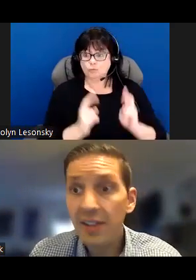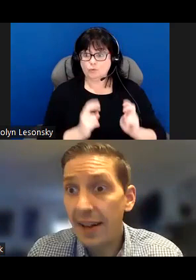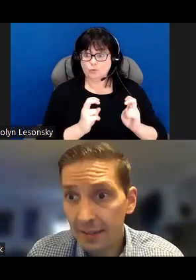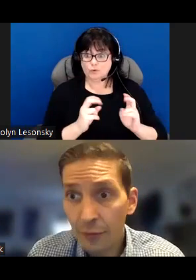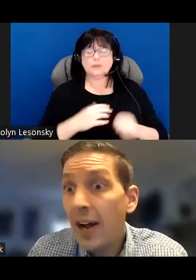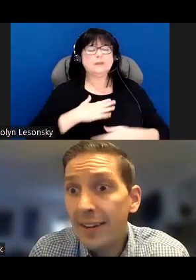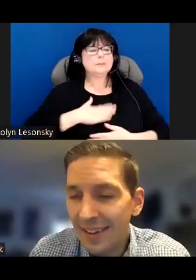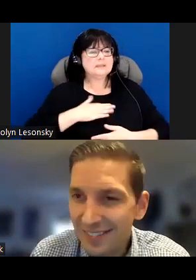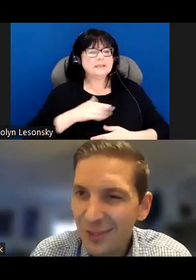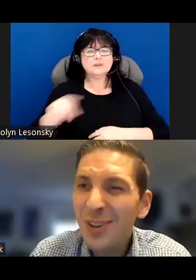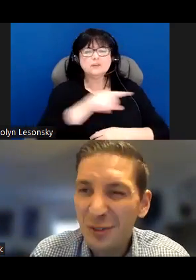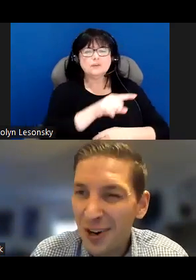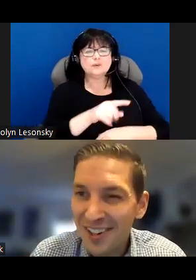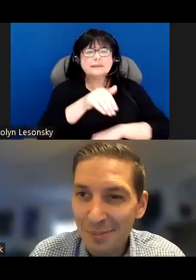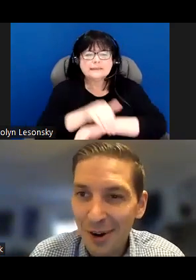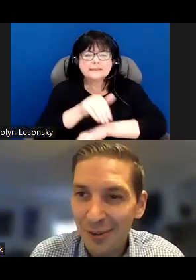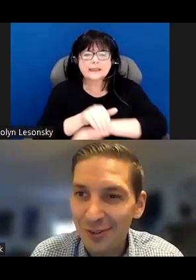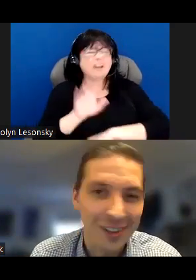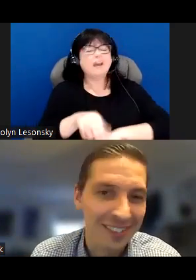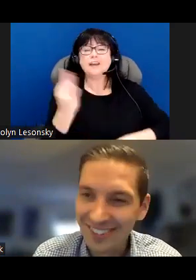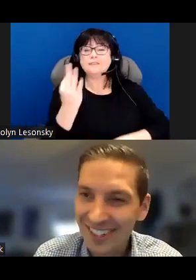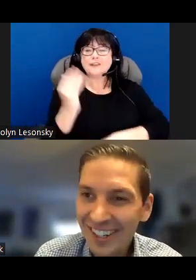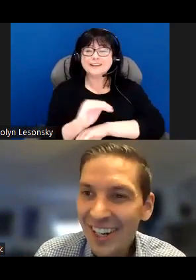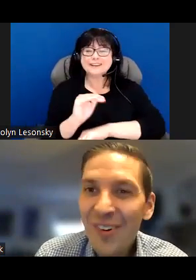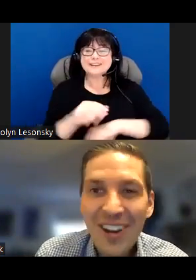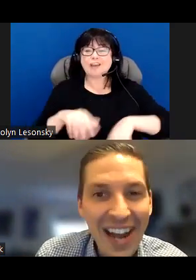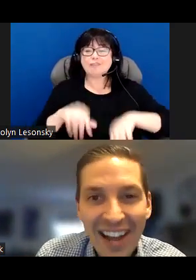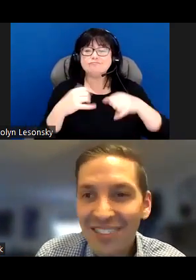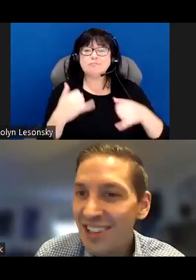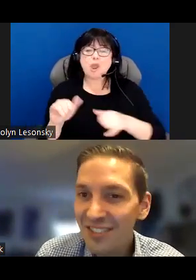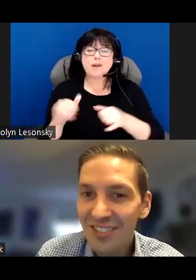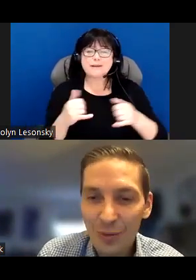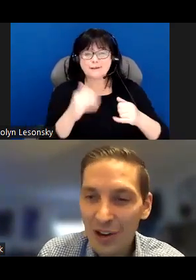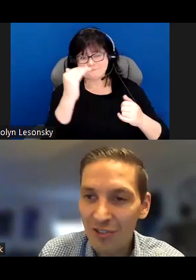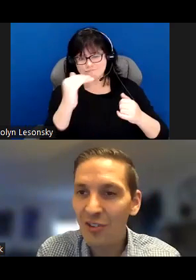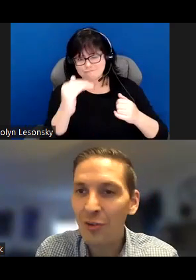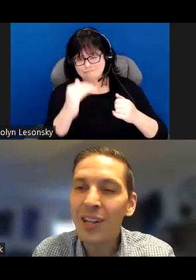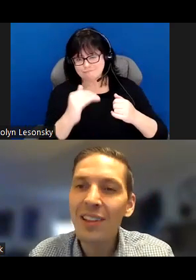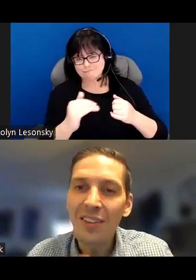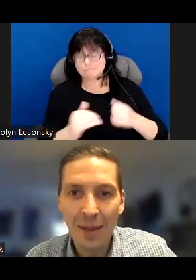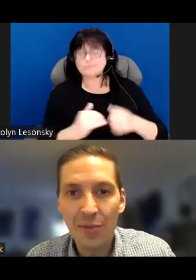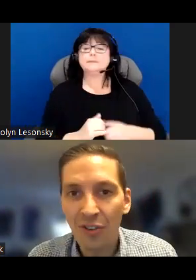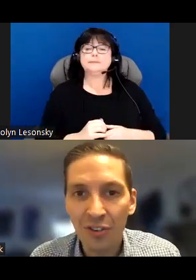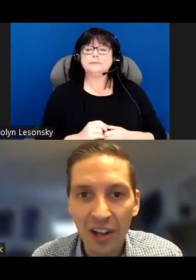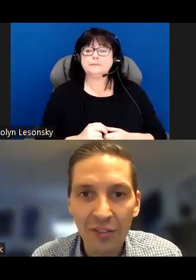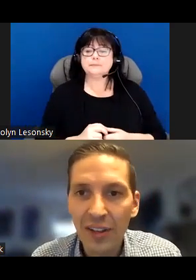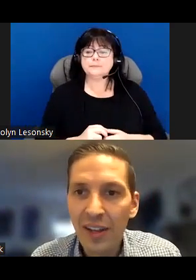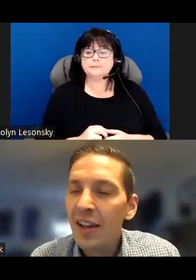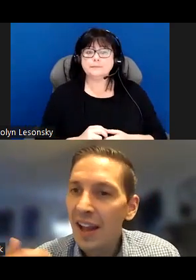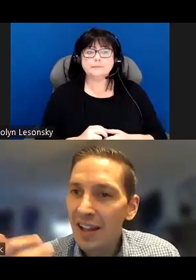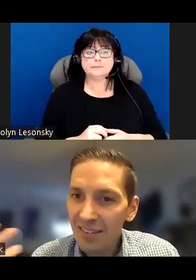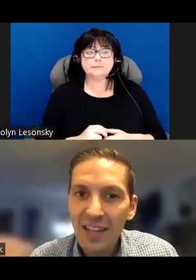weekend, tonight, Friday night. Do it as a Friday night party with your friends. And I want you to ask these questions or read these statements to